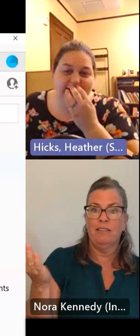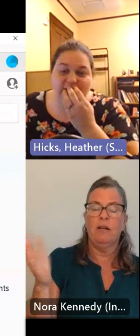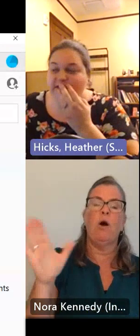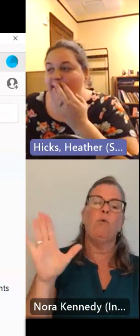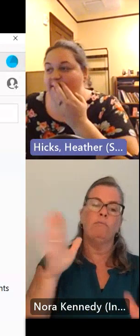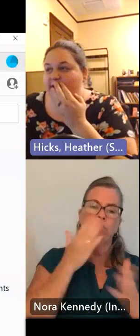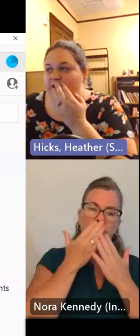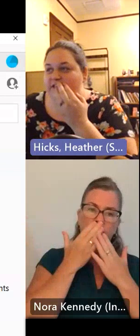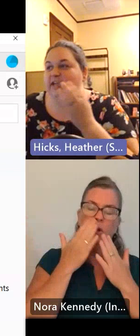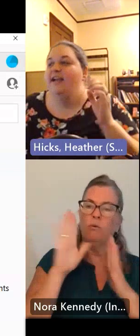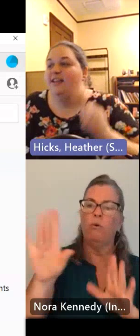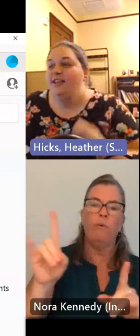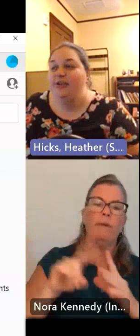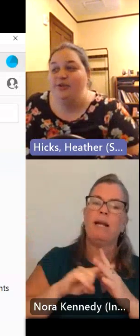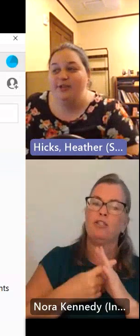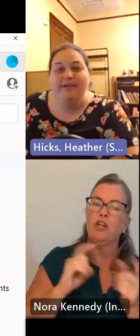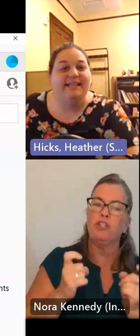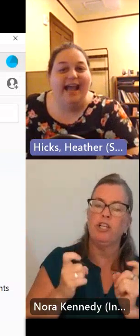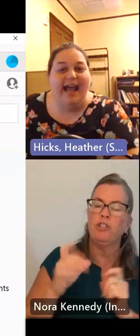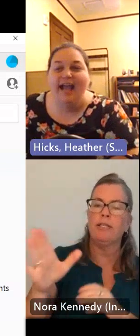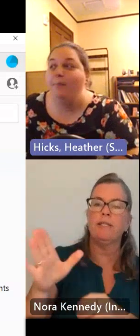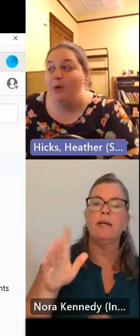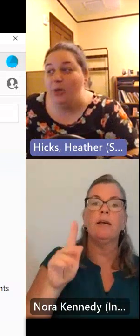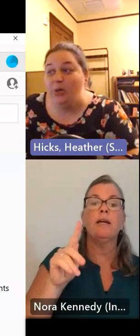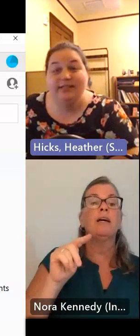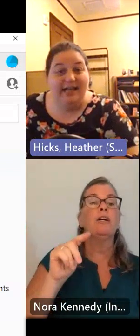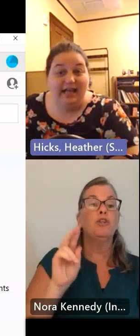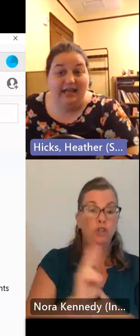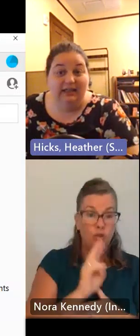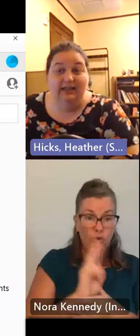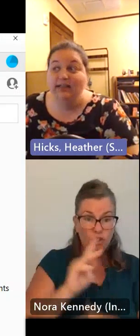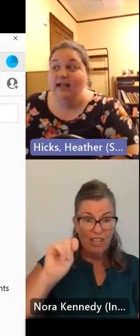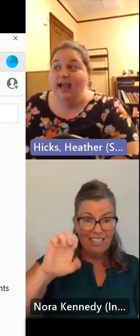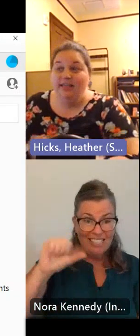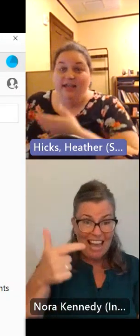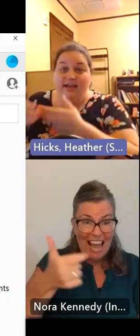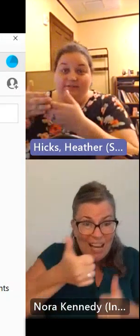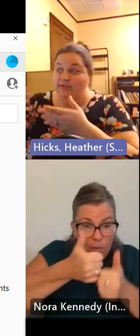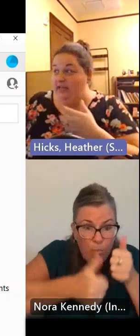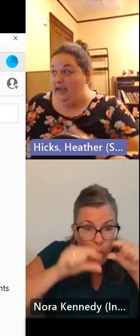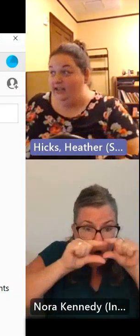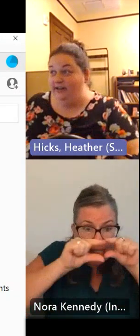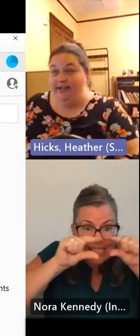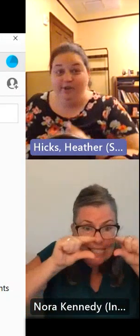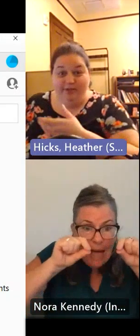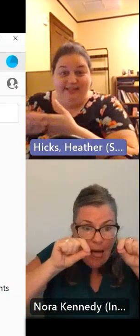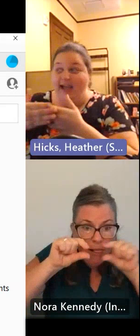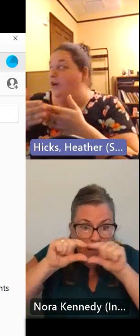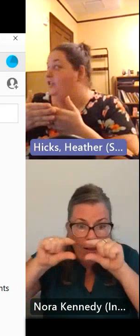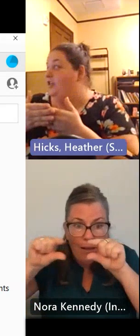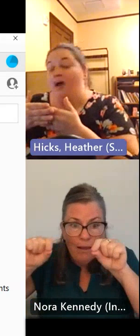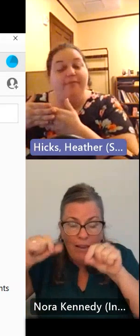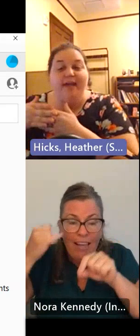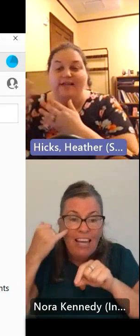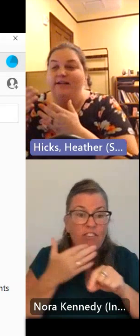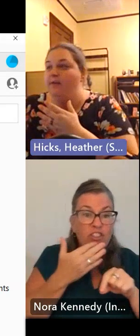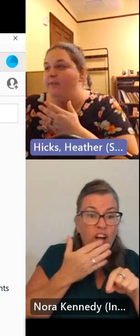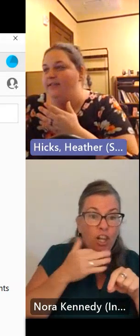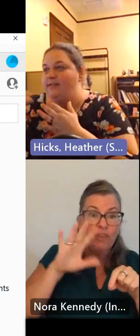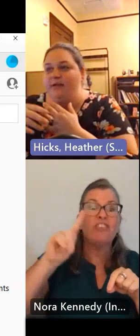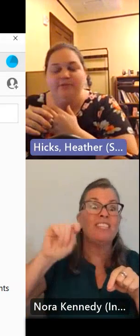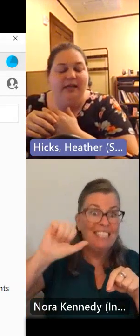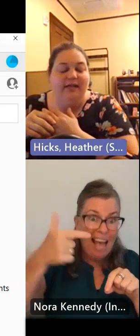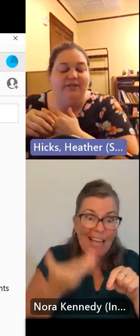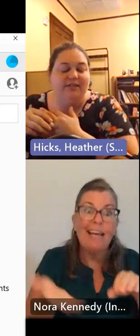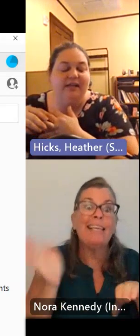because I started changing it. There'll usually be a tag per cell, and then if there's any coloring, there'll be a tag on top of that. Sorry, I